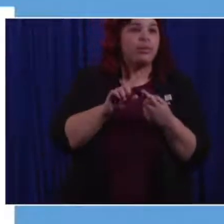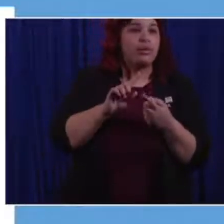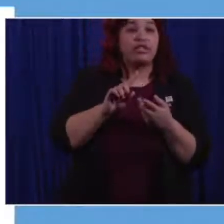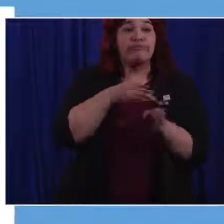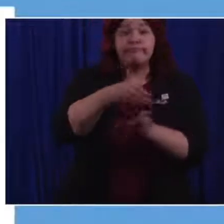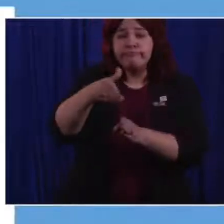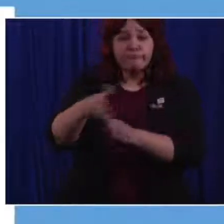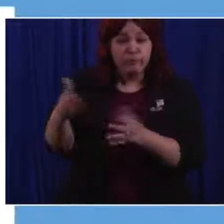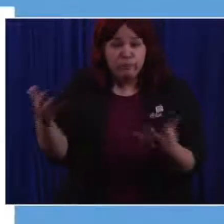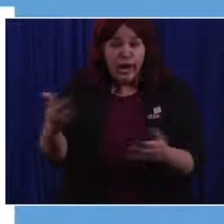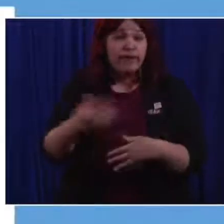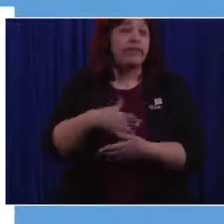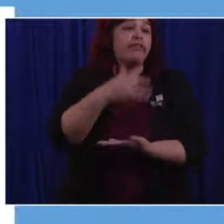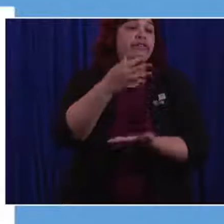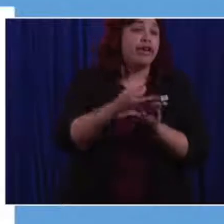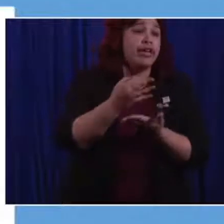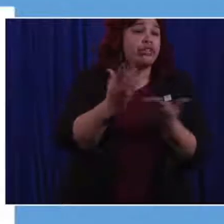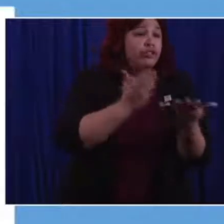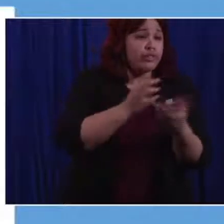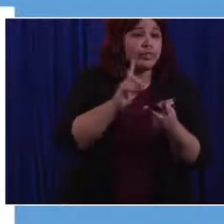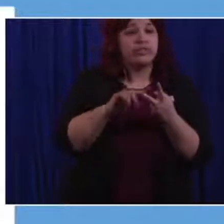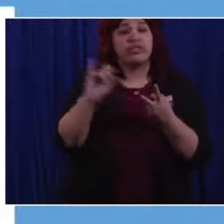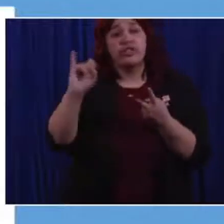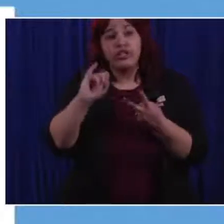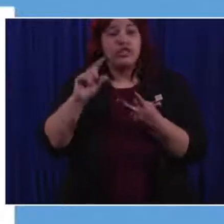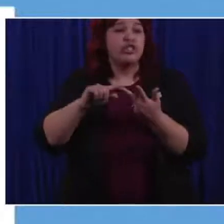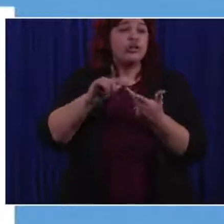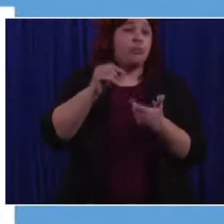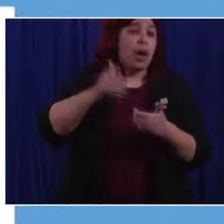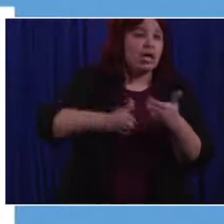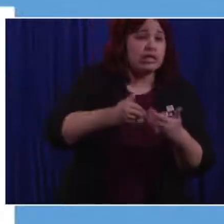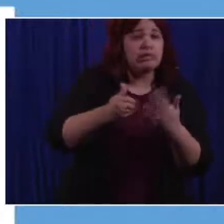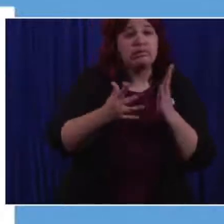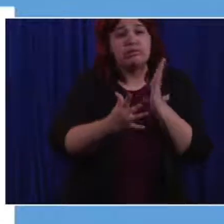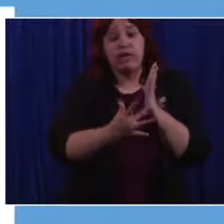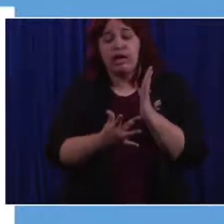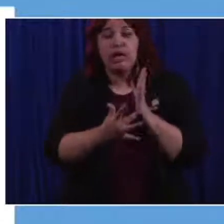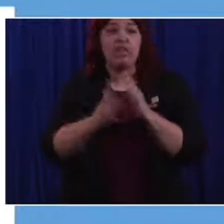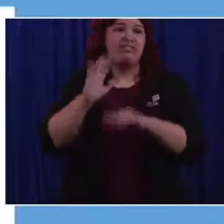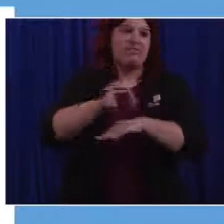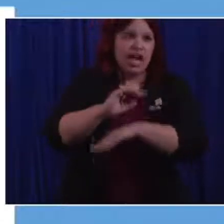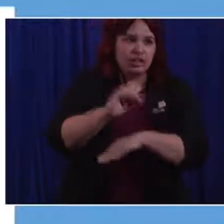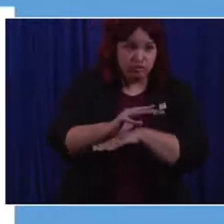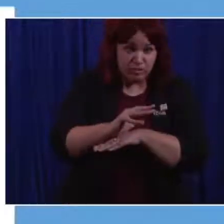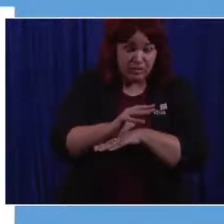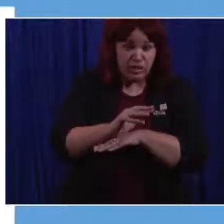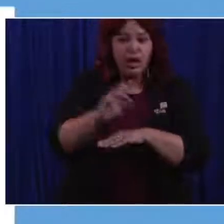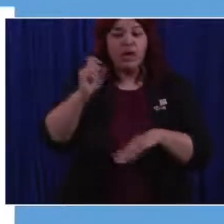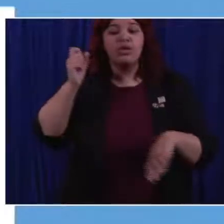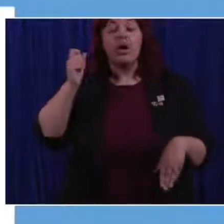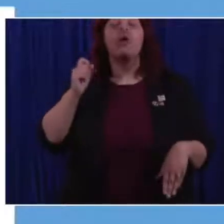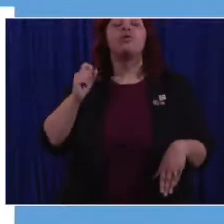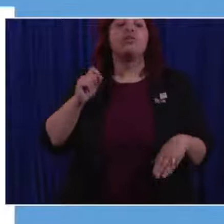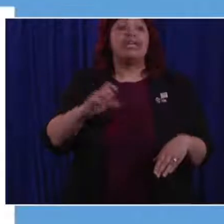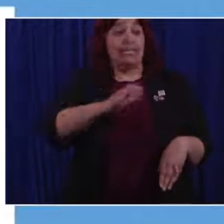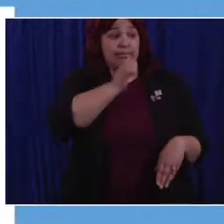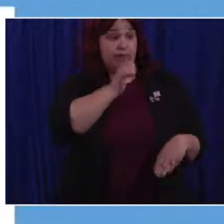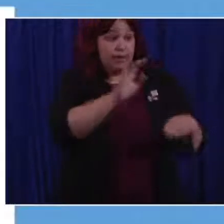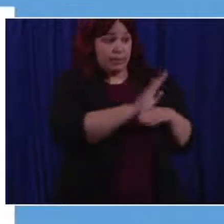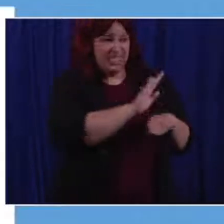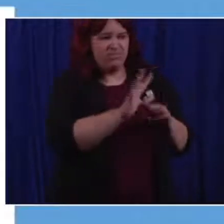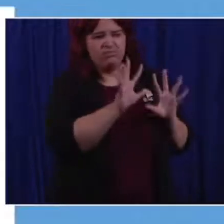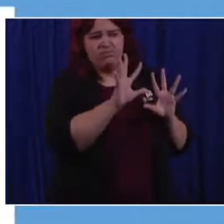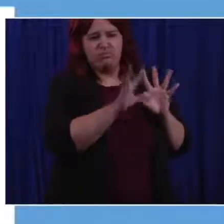processing, technology, and advisory services. This really represents over 30 people in the private sector, and they